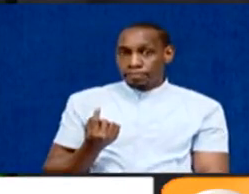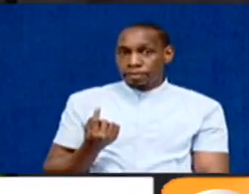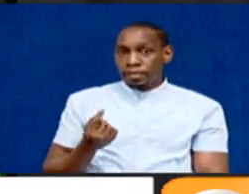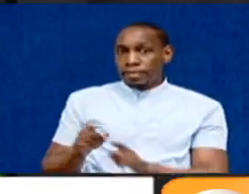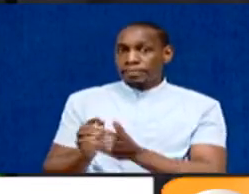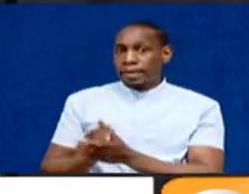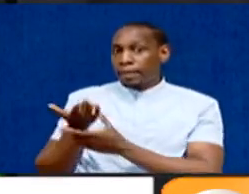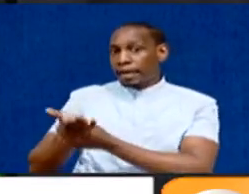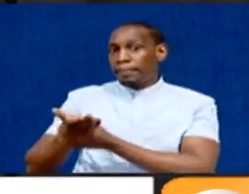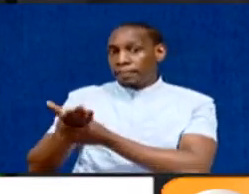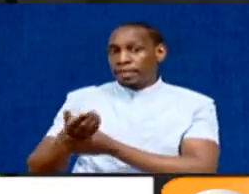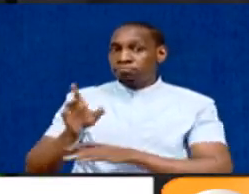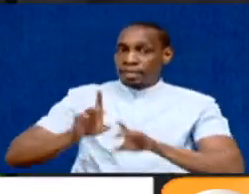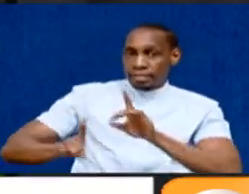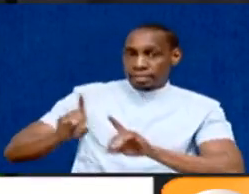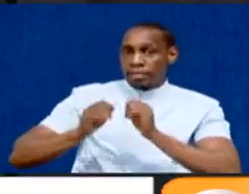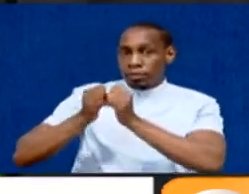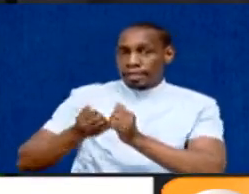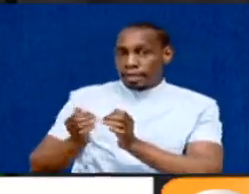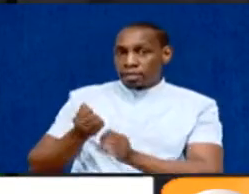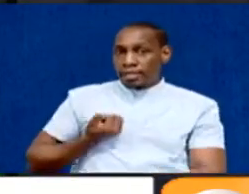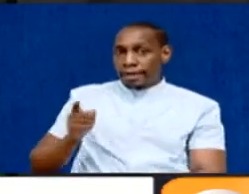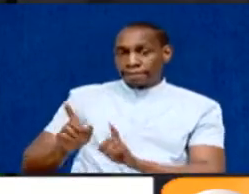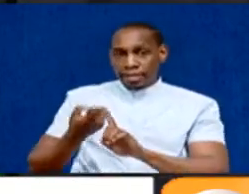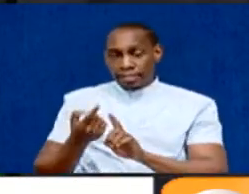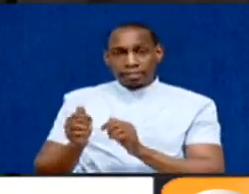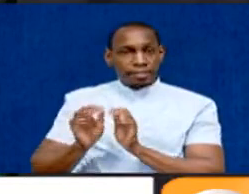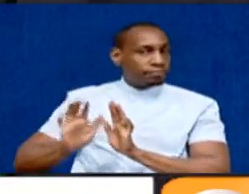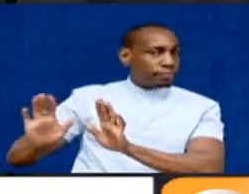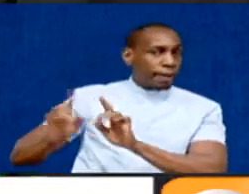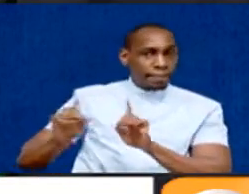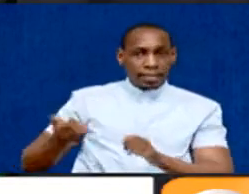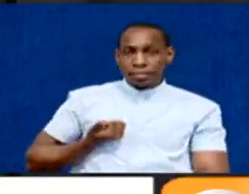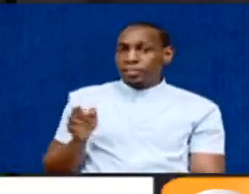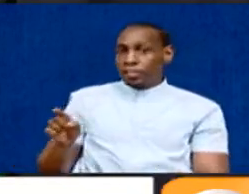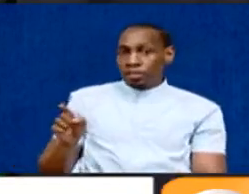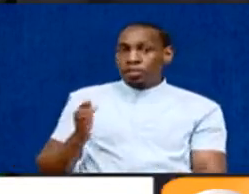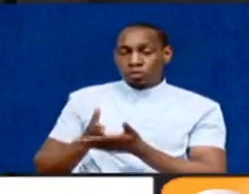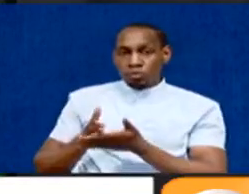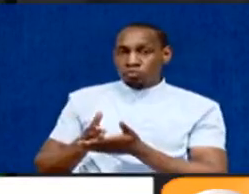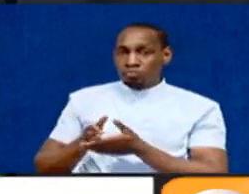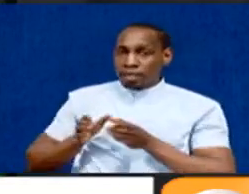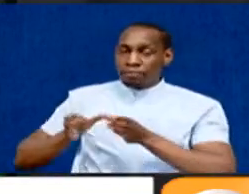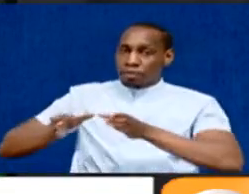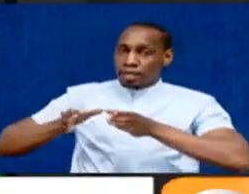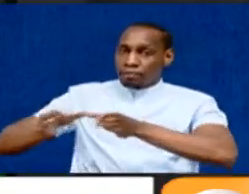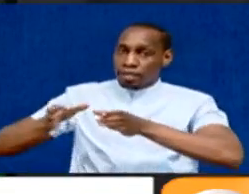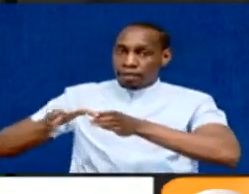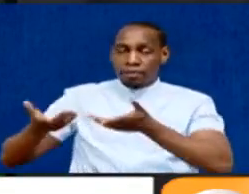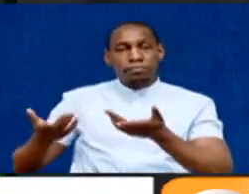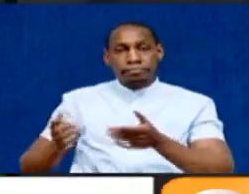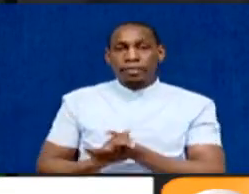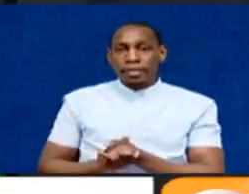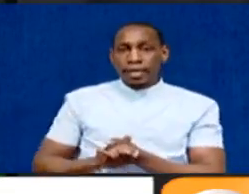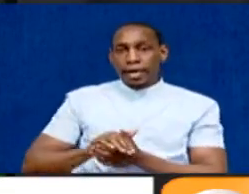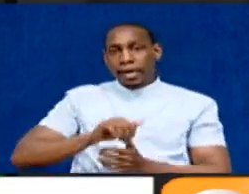you know, requested me to dance with her. At first I refused, but she pushed and pushed and pushed. And so